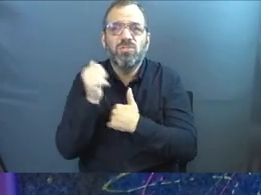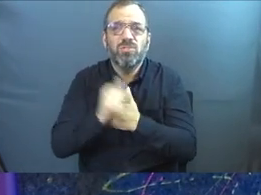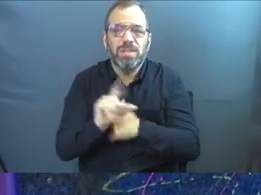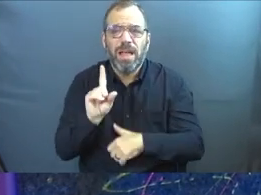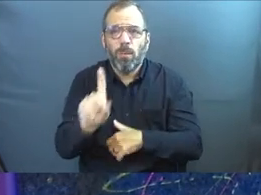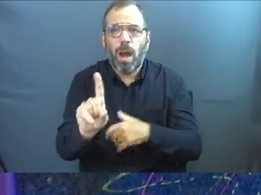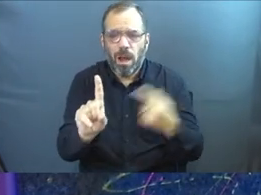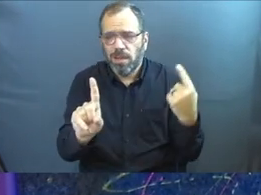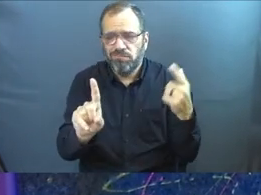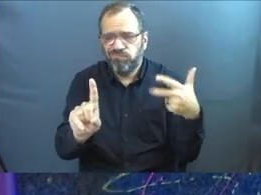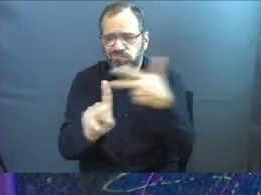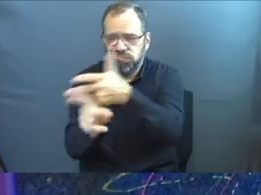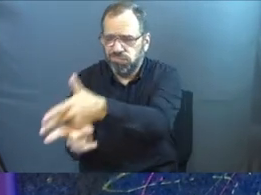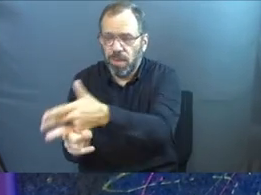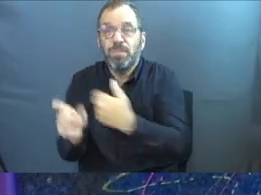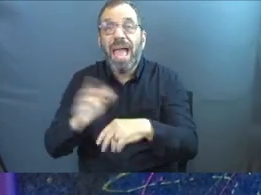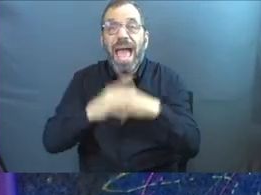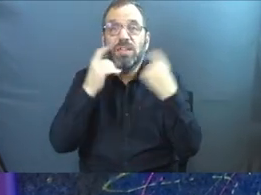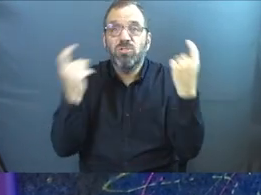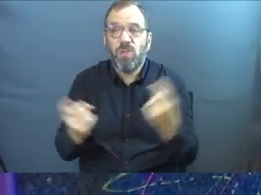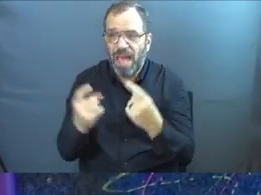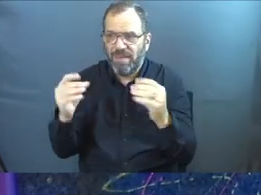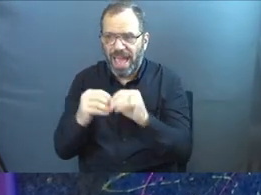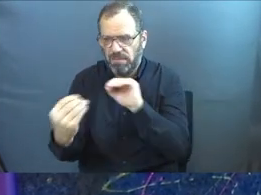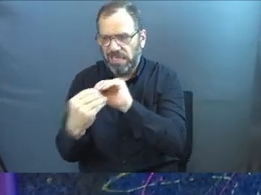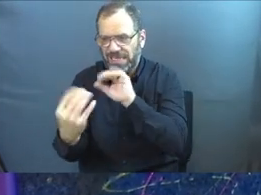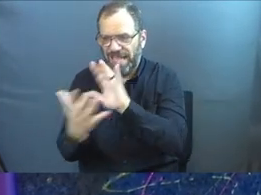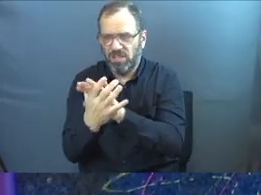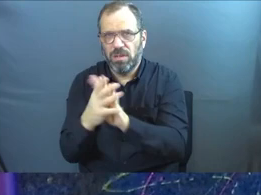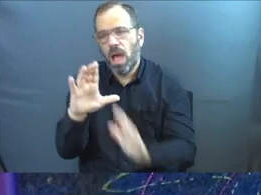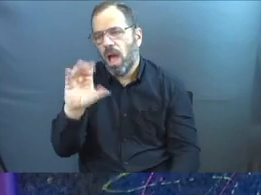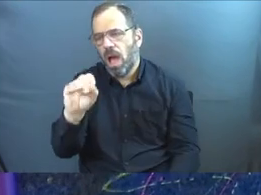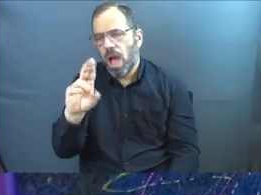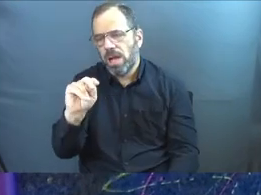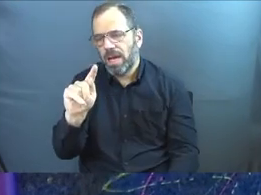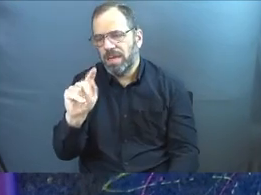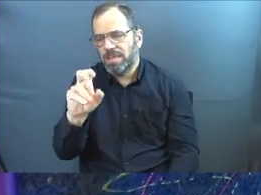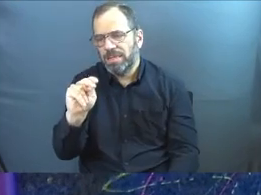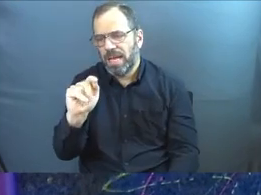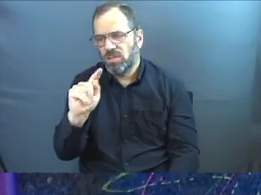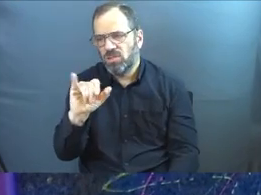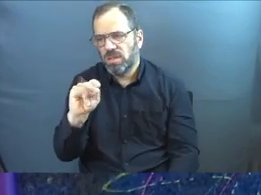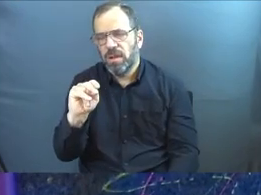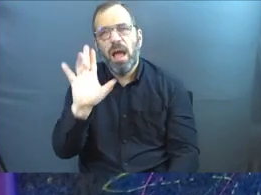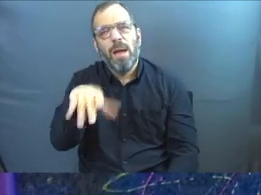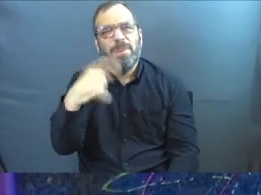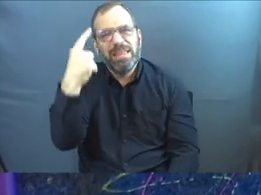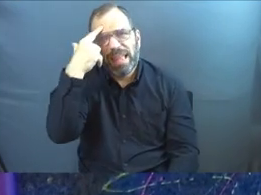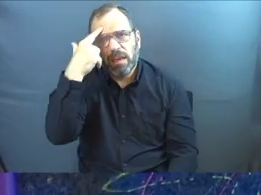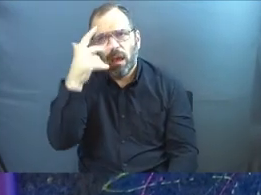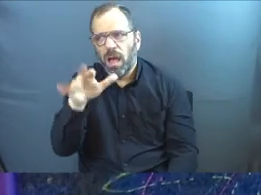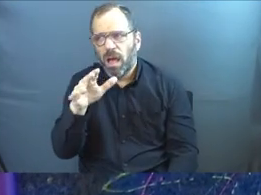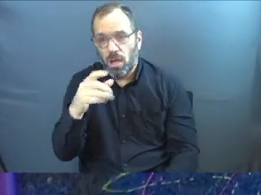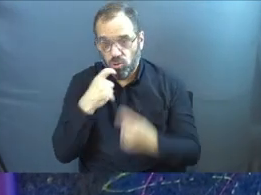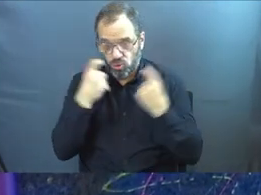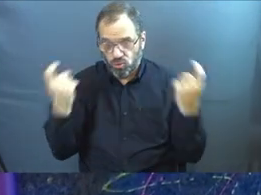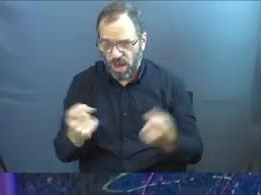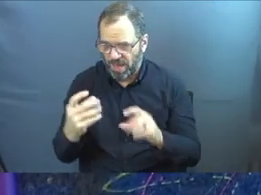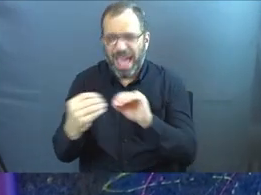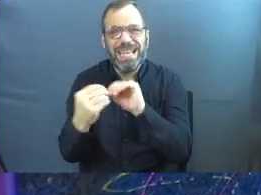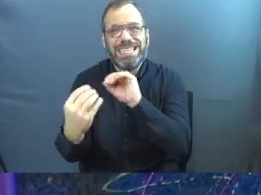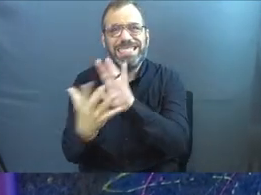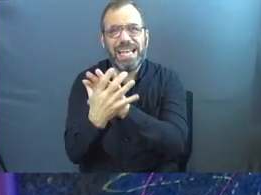of violence. And then he says strife and contention, which might not seem like that big of a thing, but think about it for just a minute. Strife